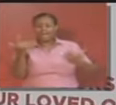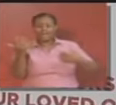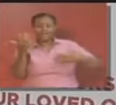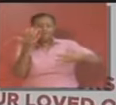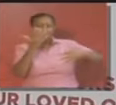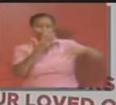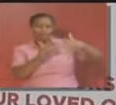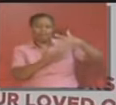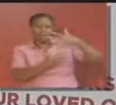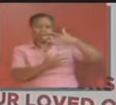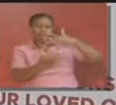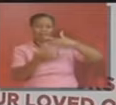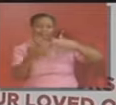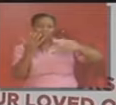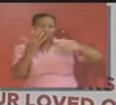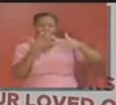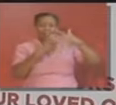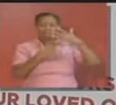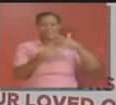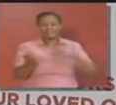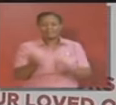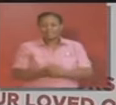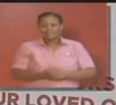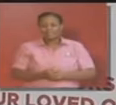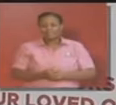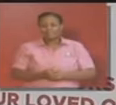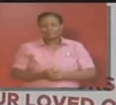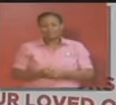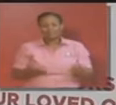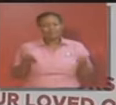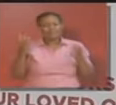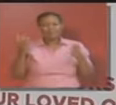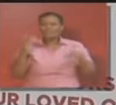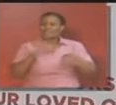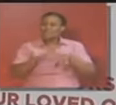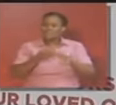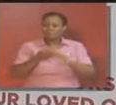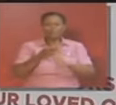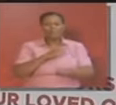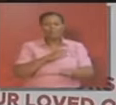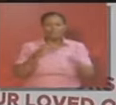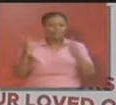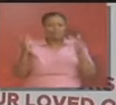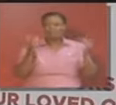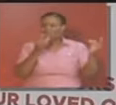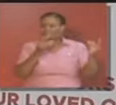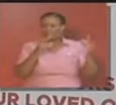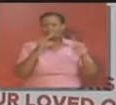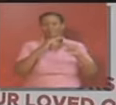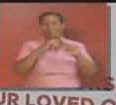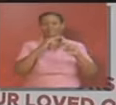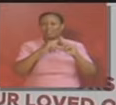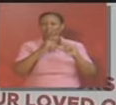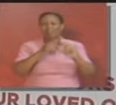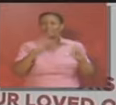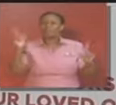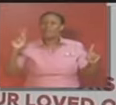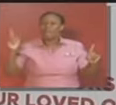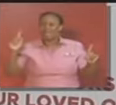given earlier that arose directly as a result of people being around or in a bar. A mask is not a